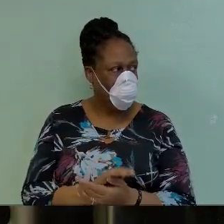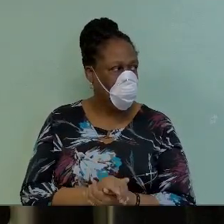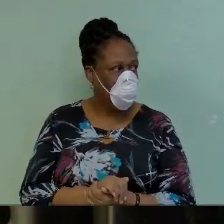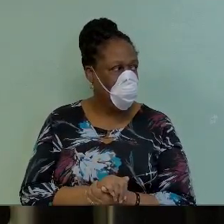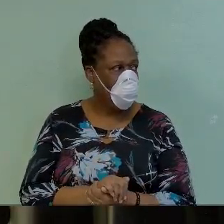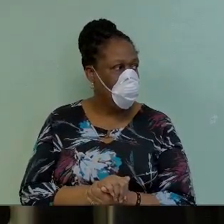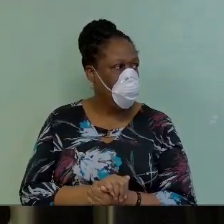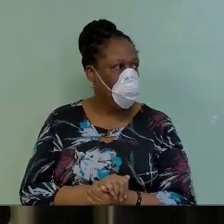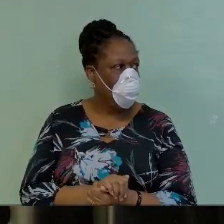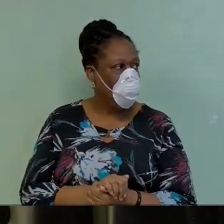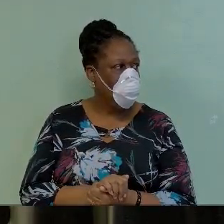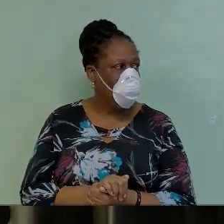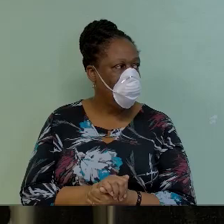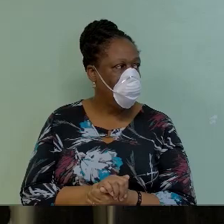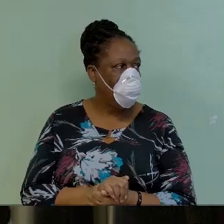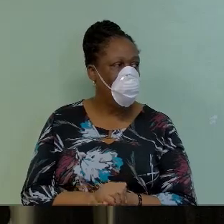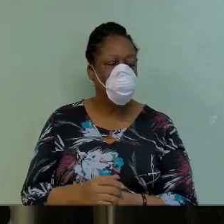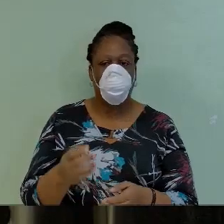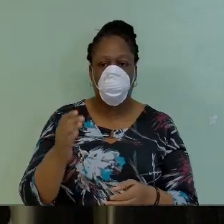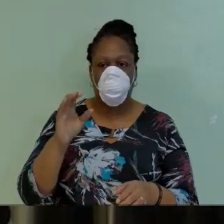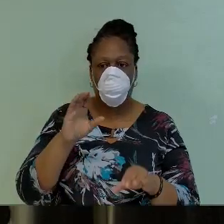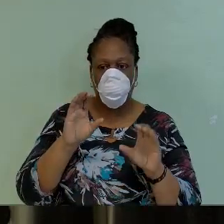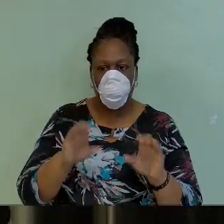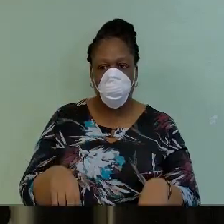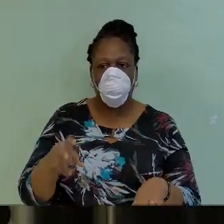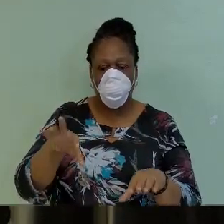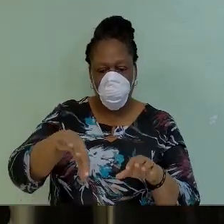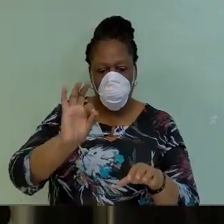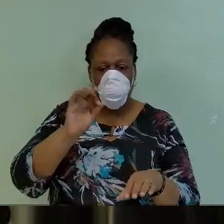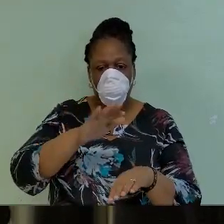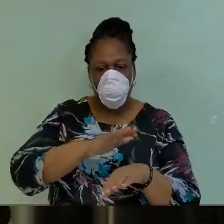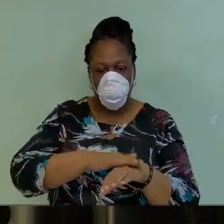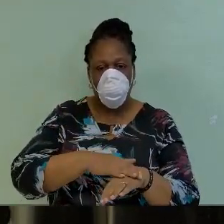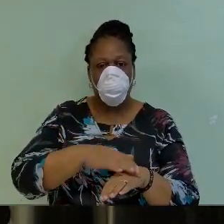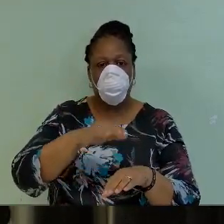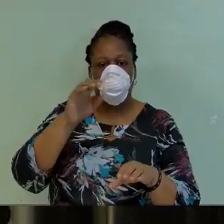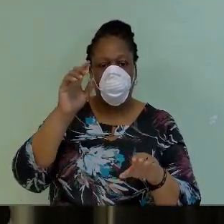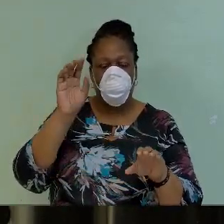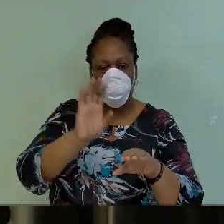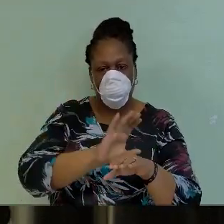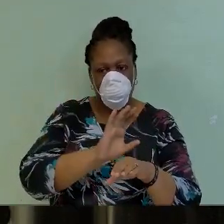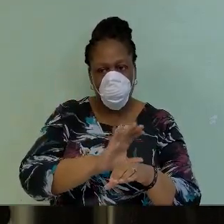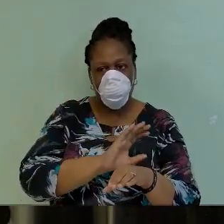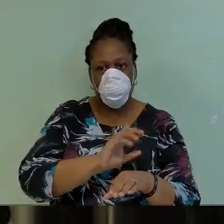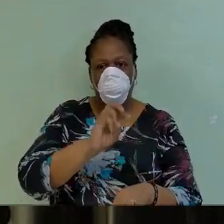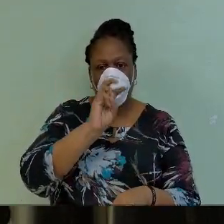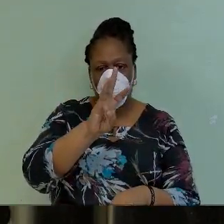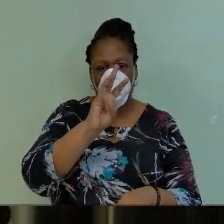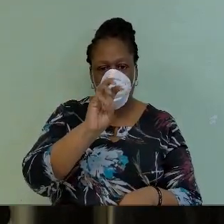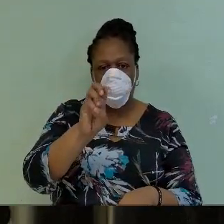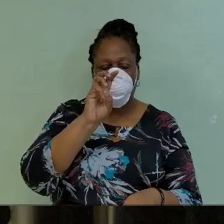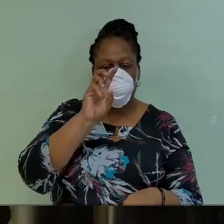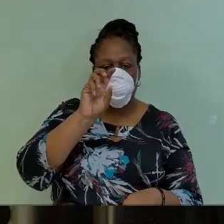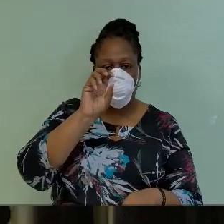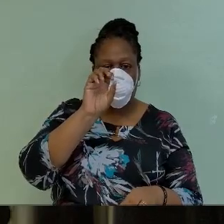for free. They're available on our website, and you can find those at